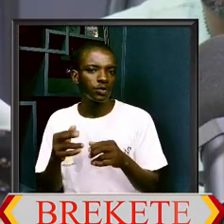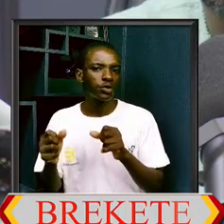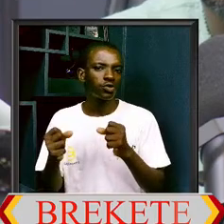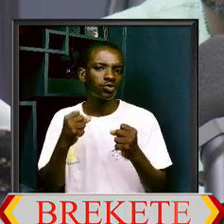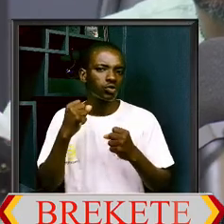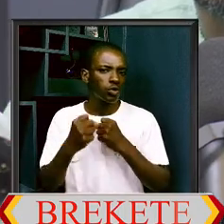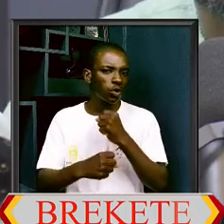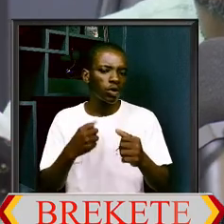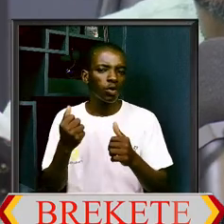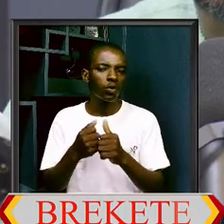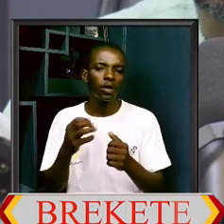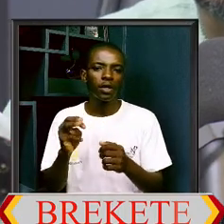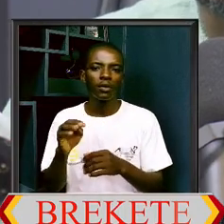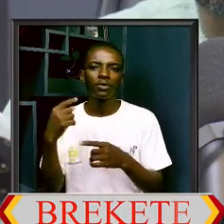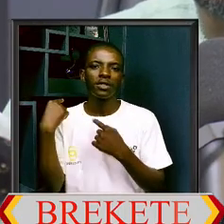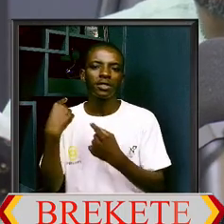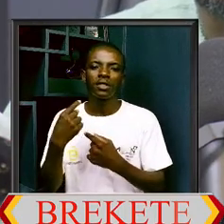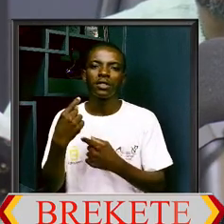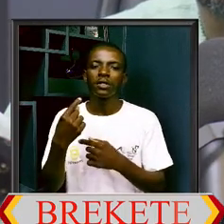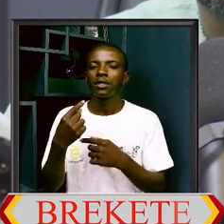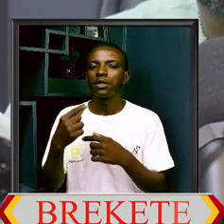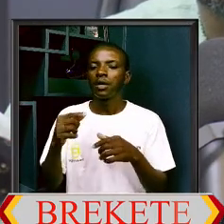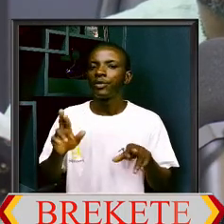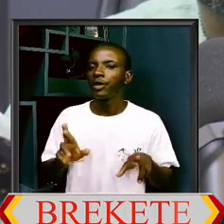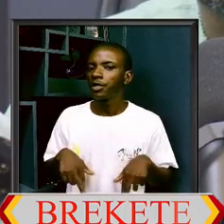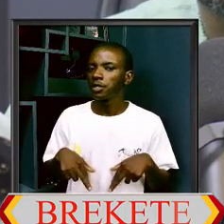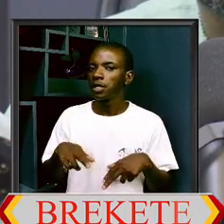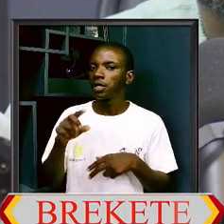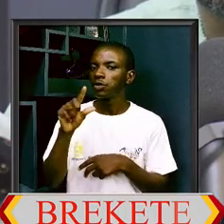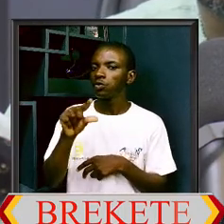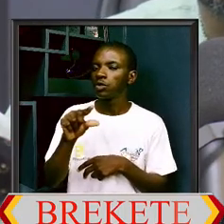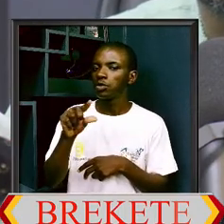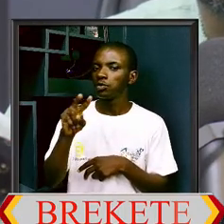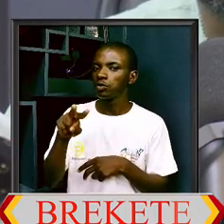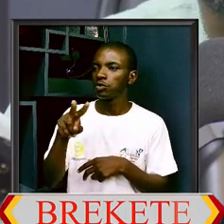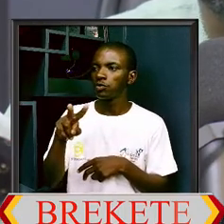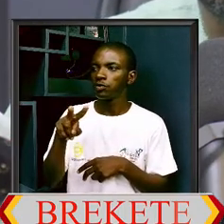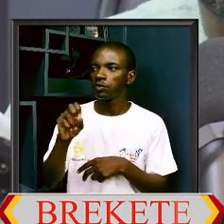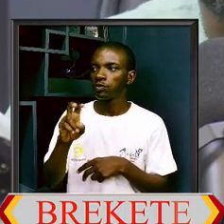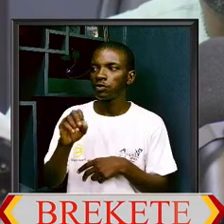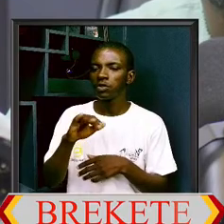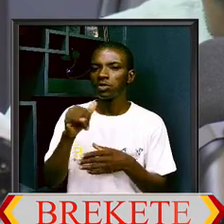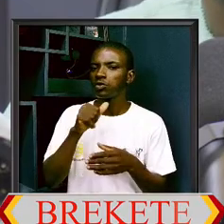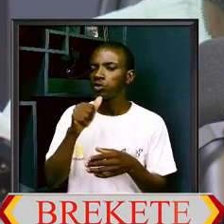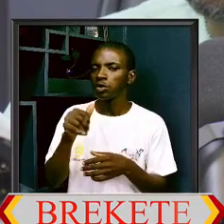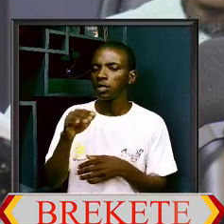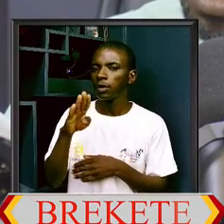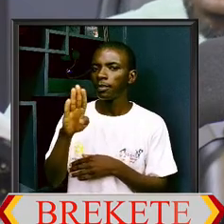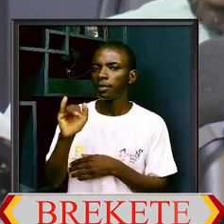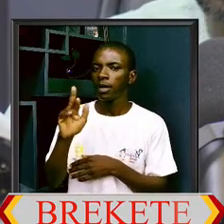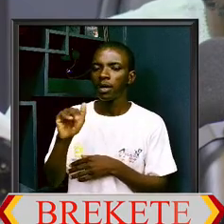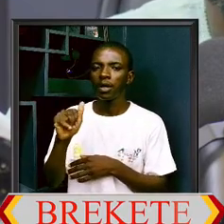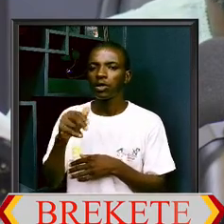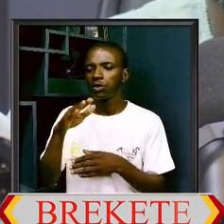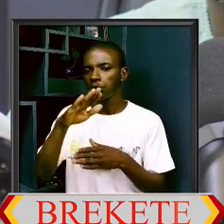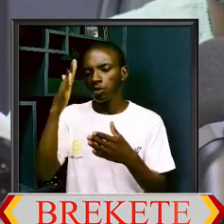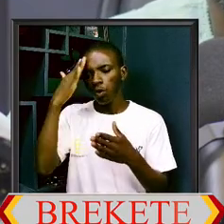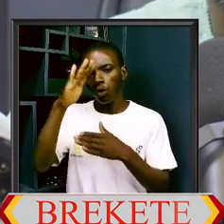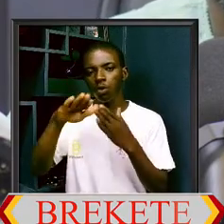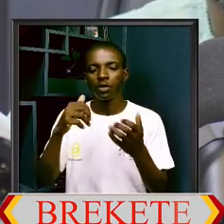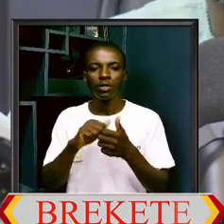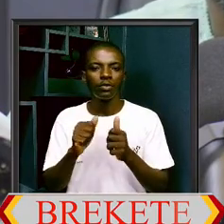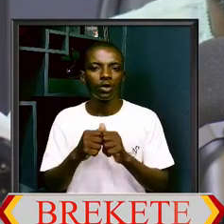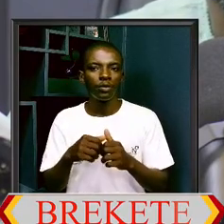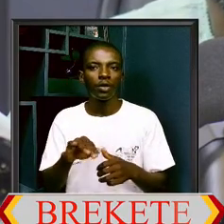right from the time I retired 2012 I said this place is not a Barack you all know the issue of this thing